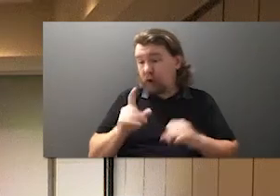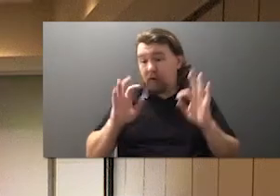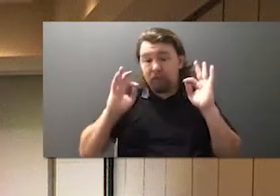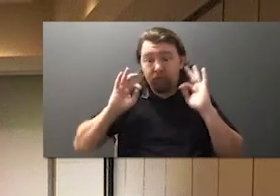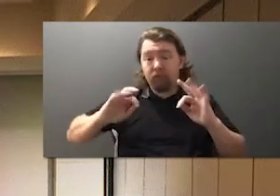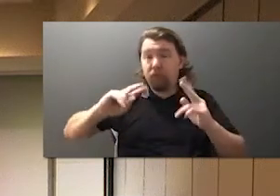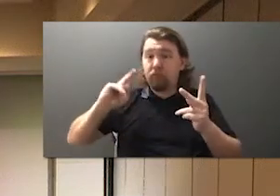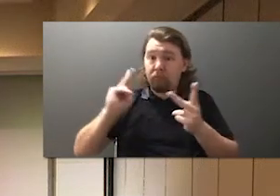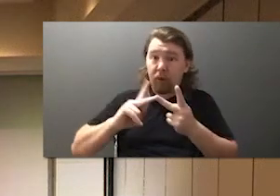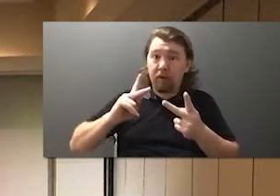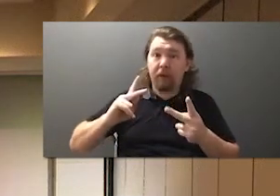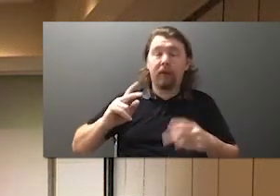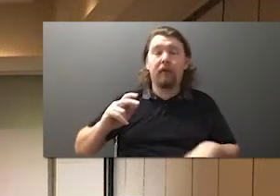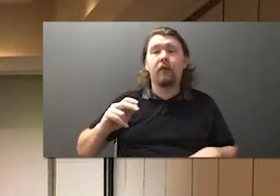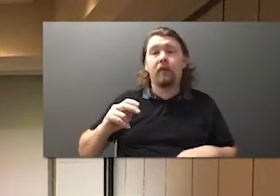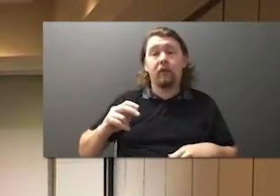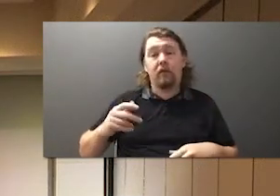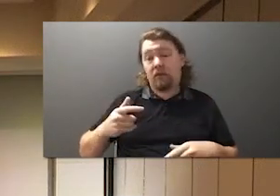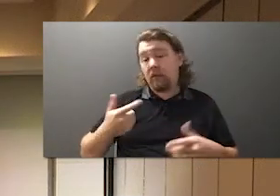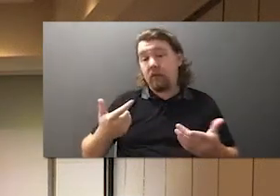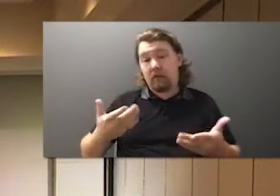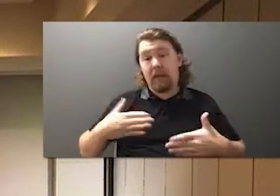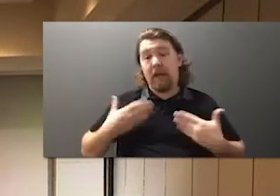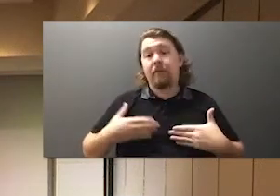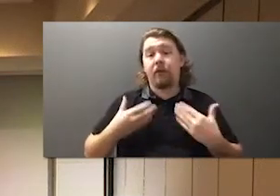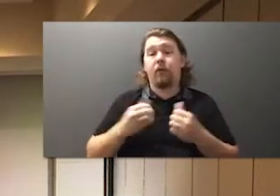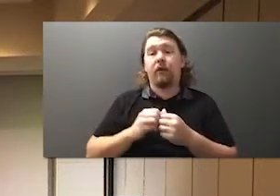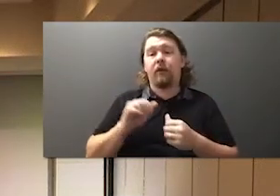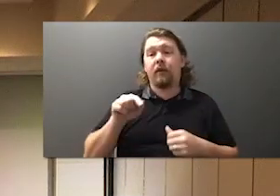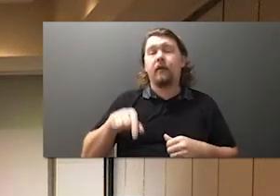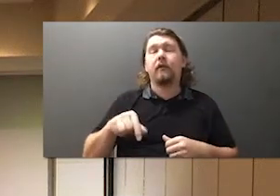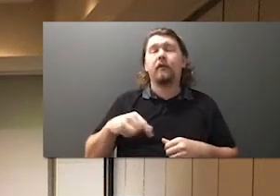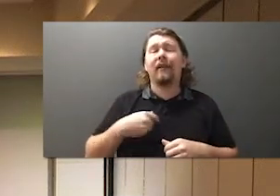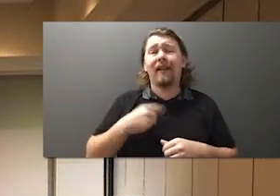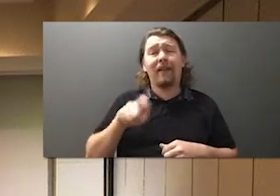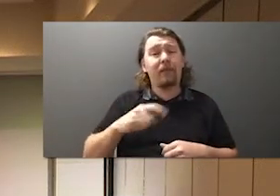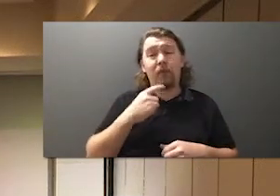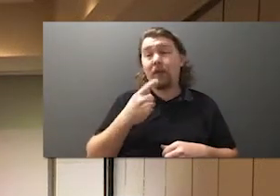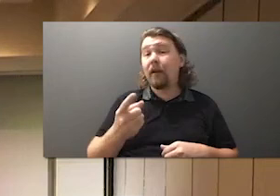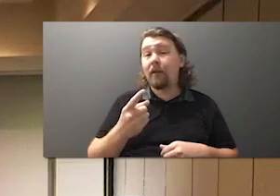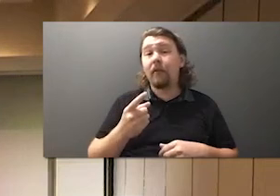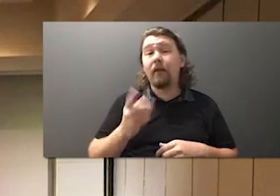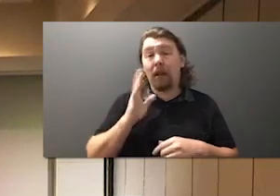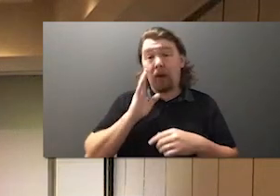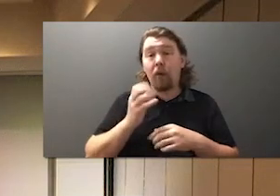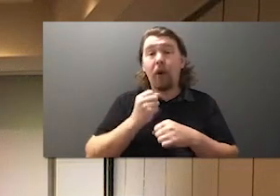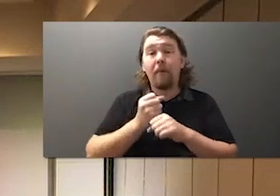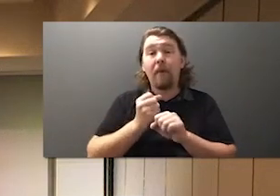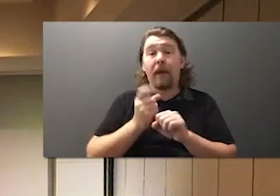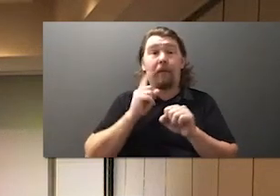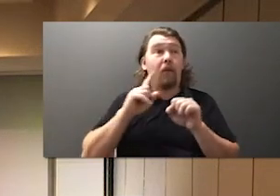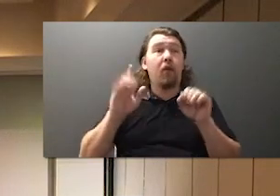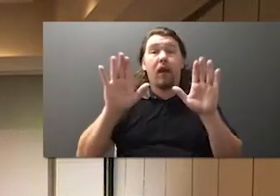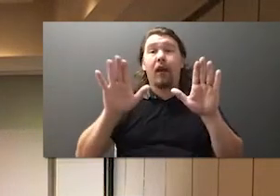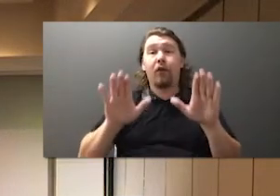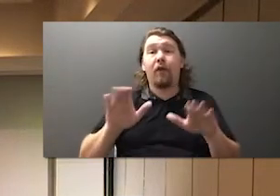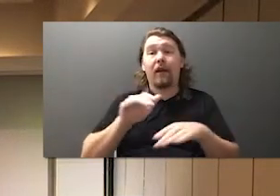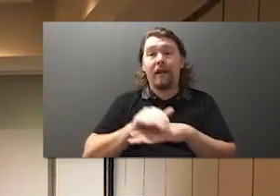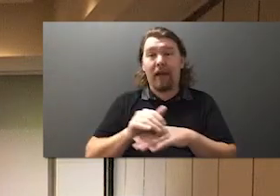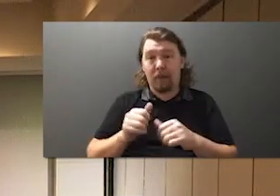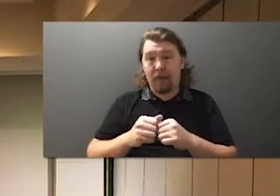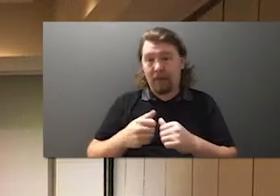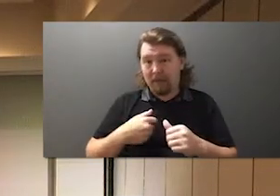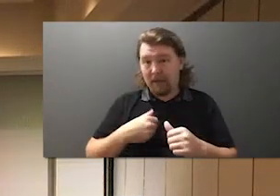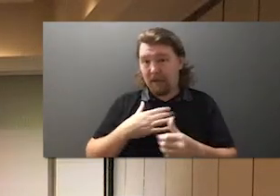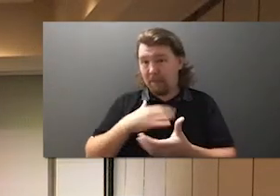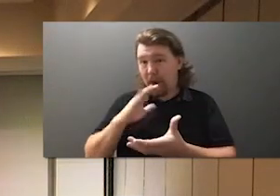to finally be happy with this. And I got to tell you, it's going to make for a great night with me and